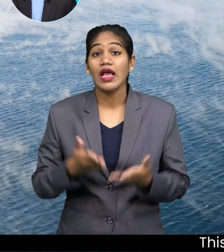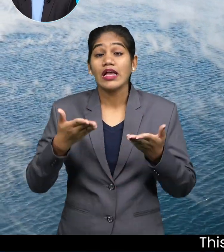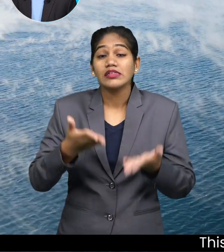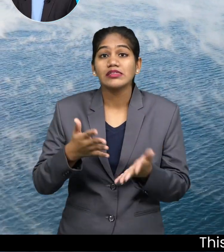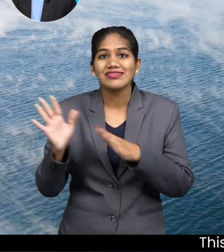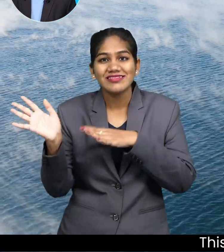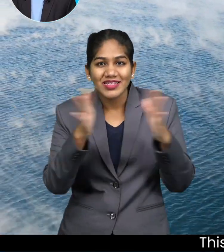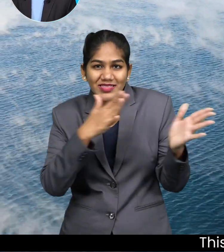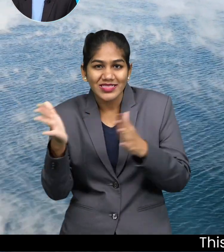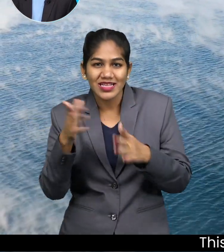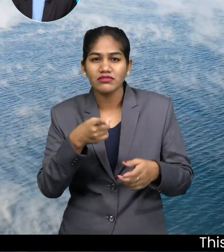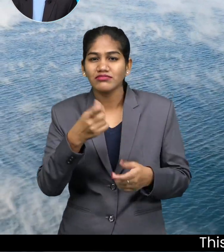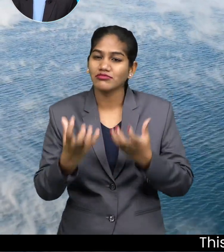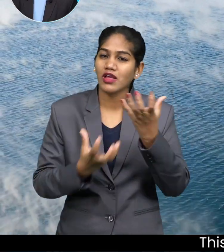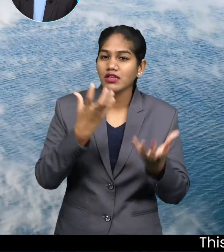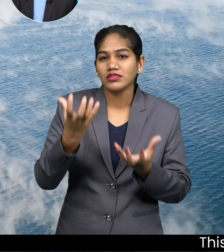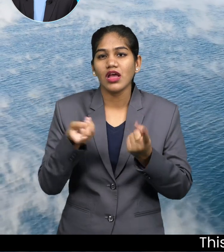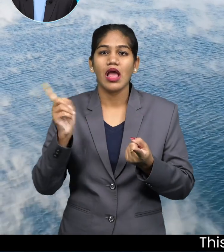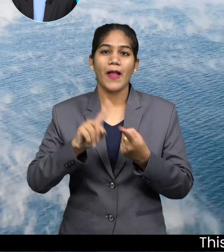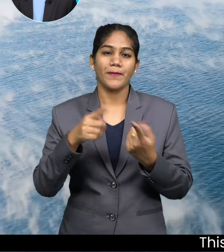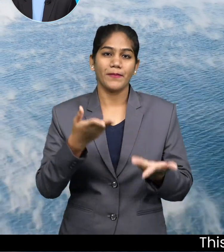This air also gets heated.